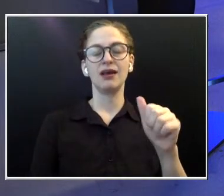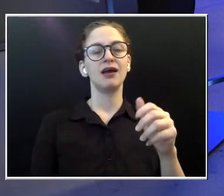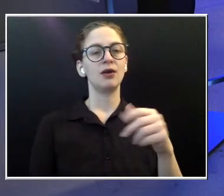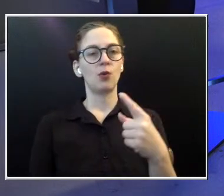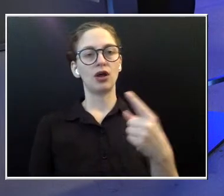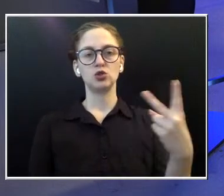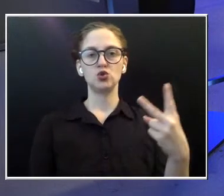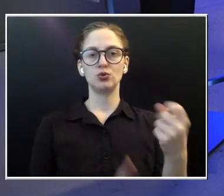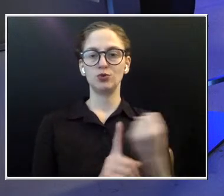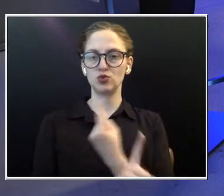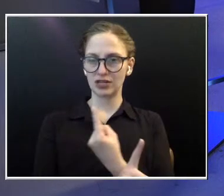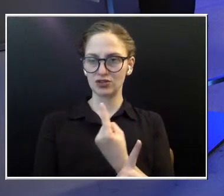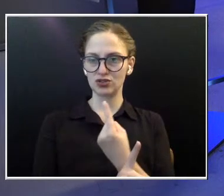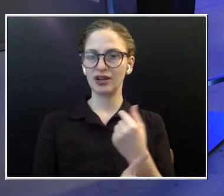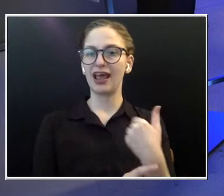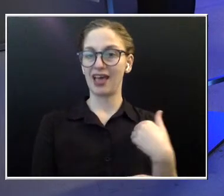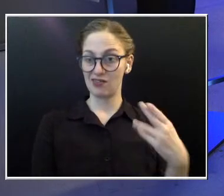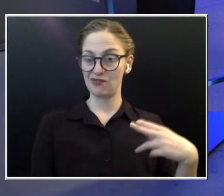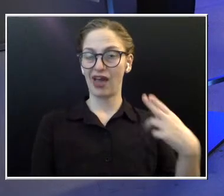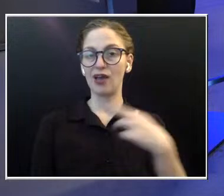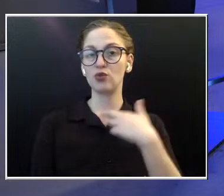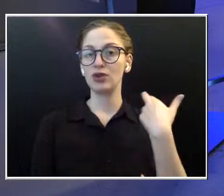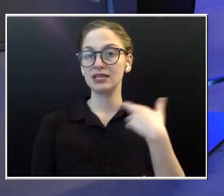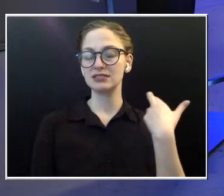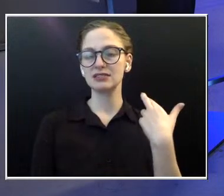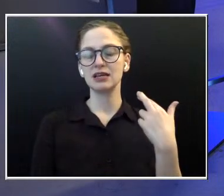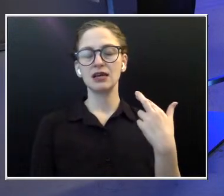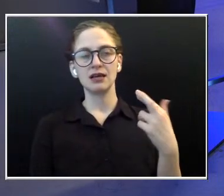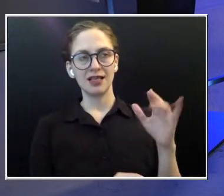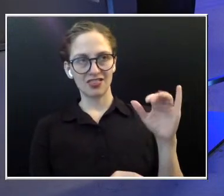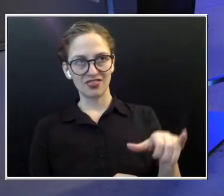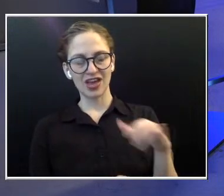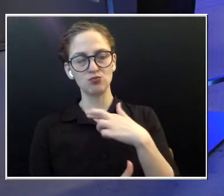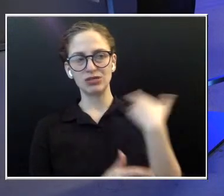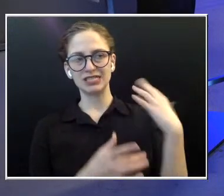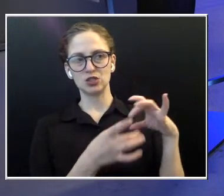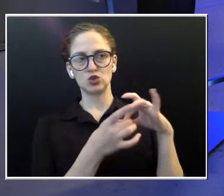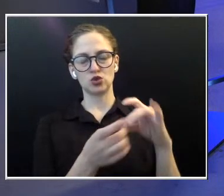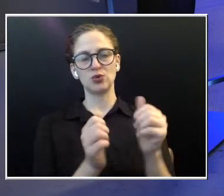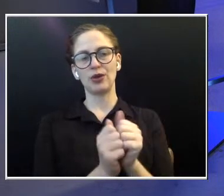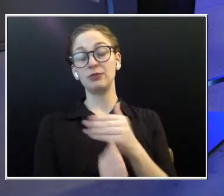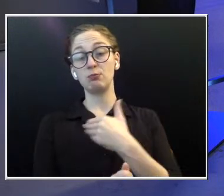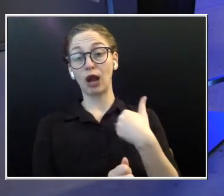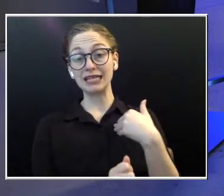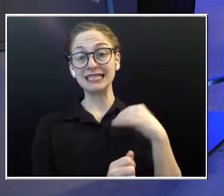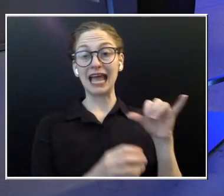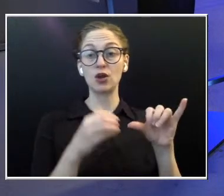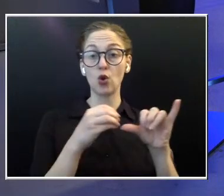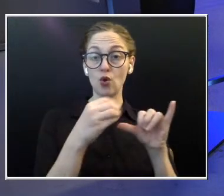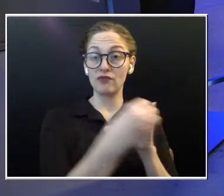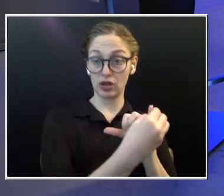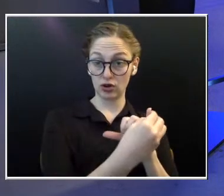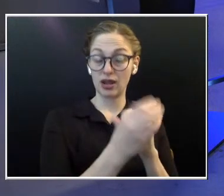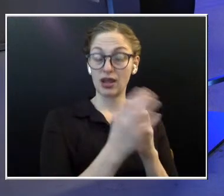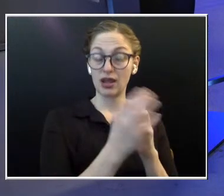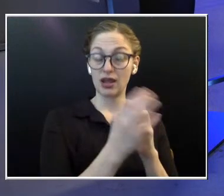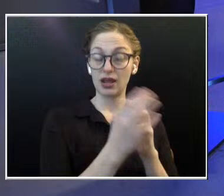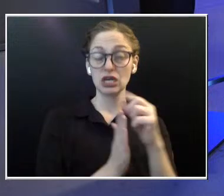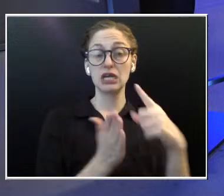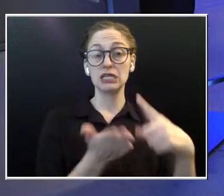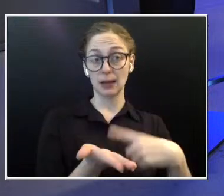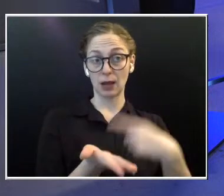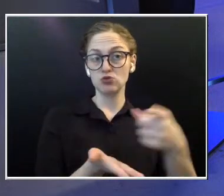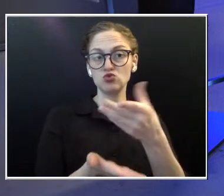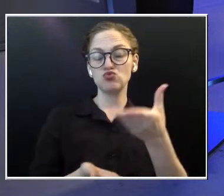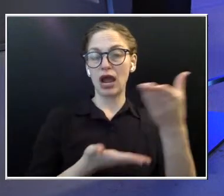like. There's both breast and ovarian cancer. Sometimes you have to recommend both breast removal and ovarian removal. Talk to us about the absolute